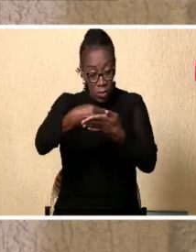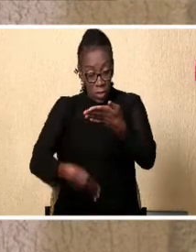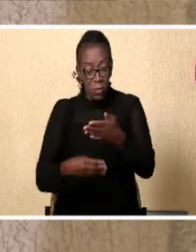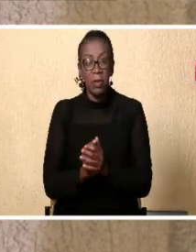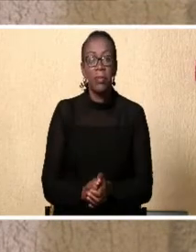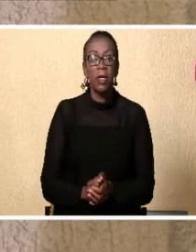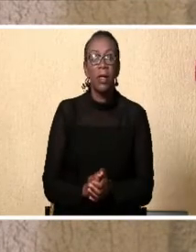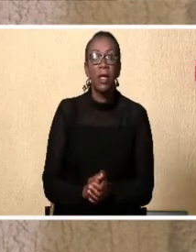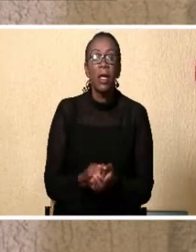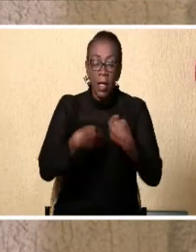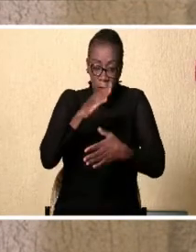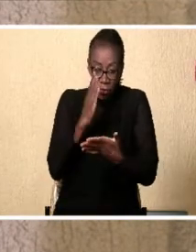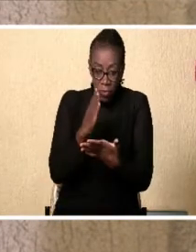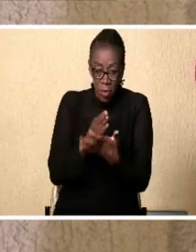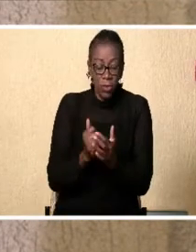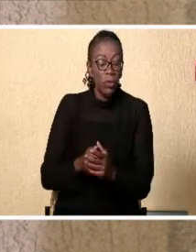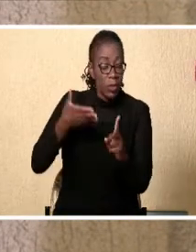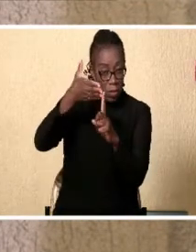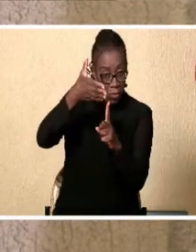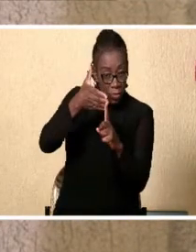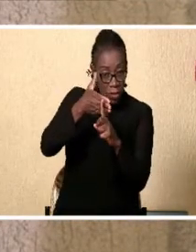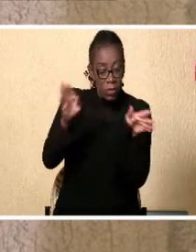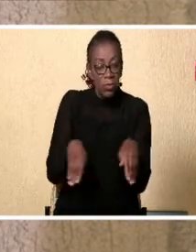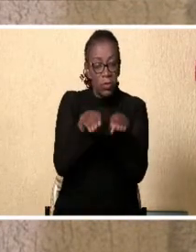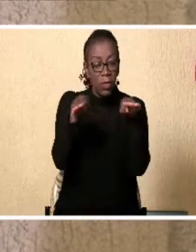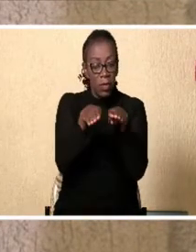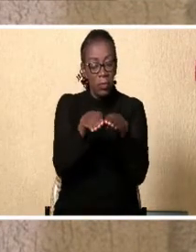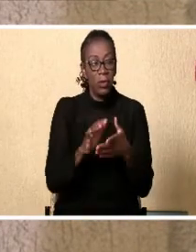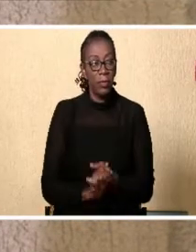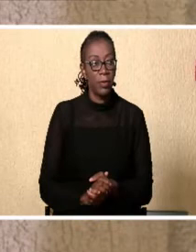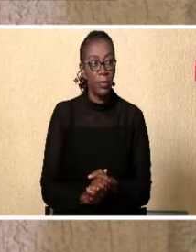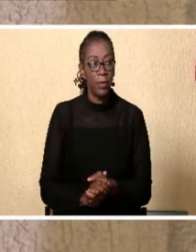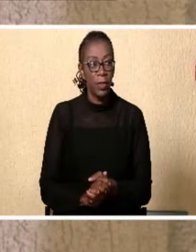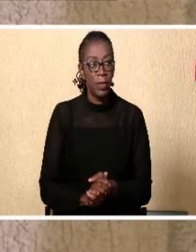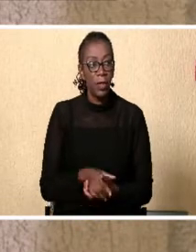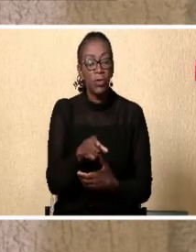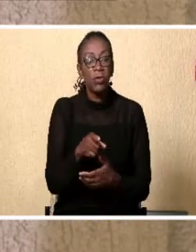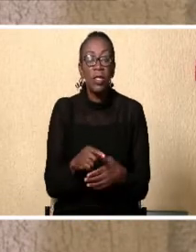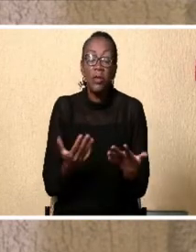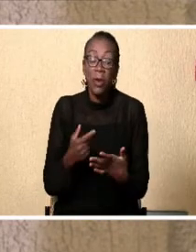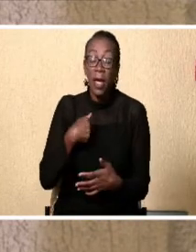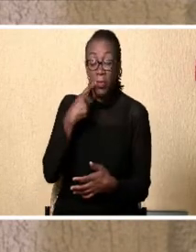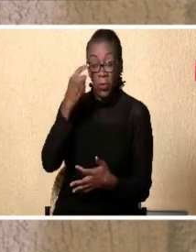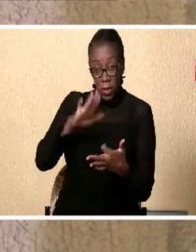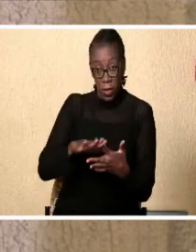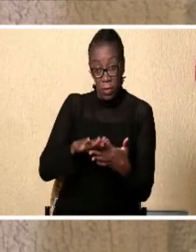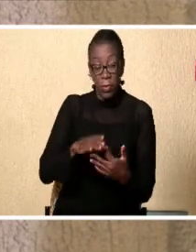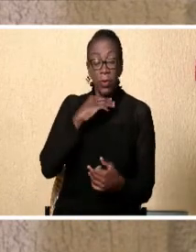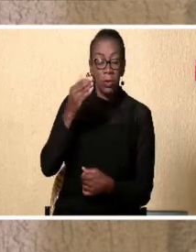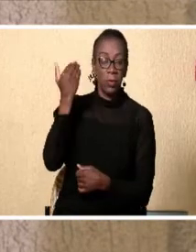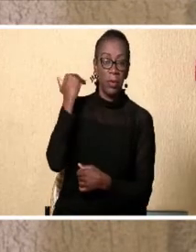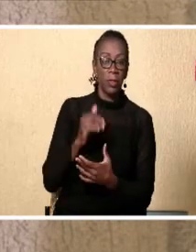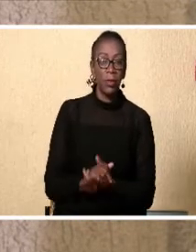ensure that the objectives of the regulations are met. So that is basically the background where I am coming from. So we have Annex 1, we